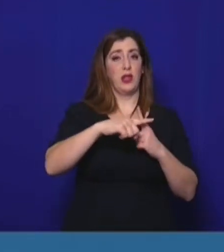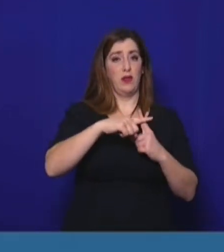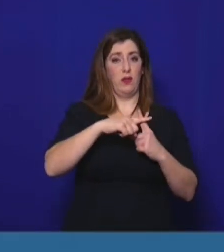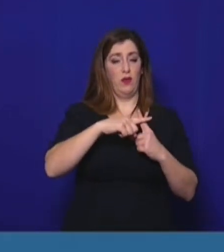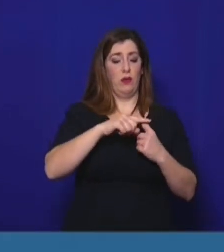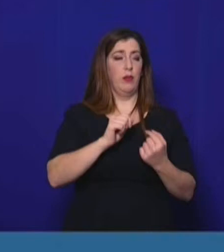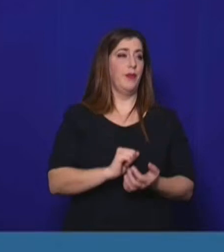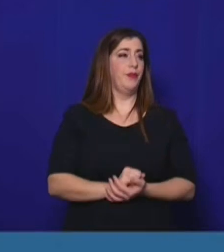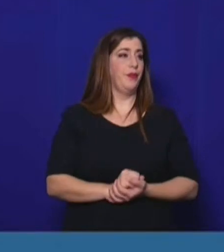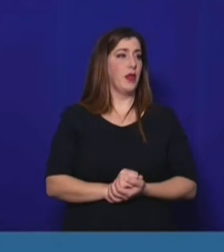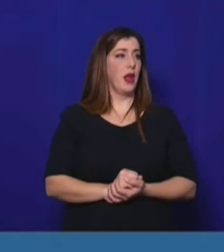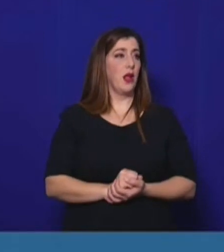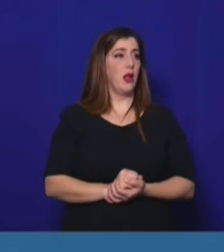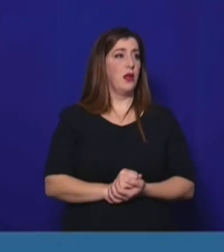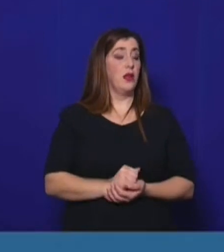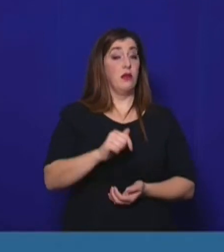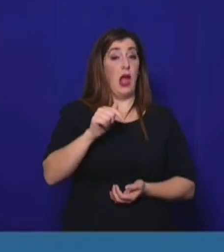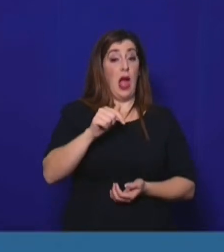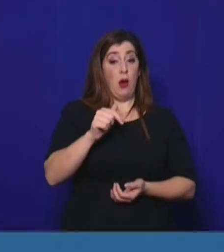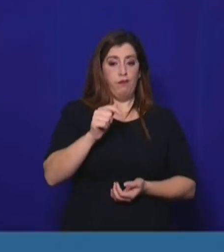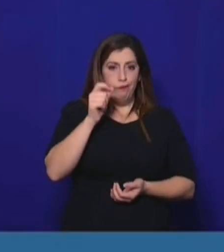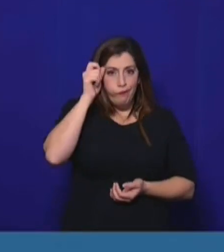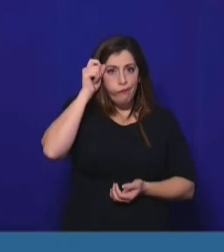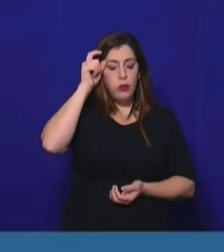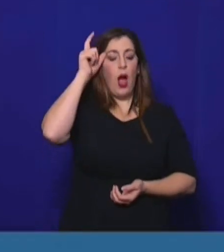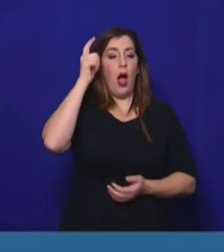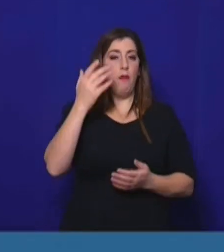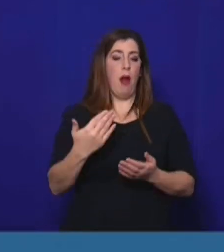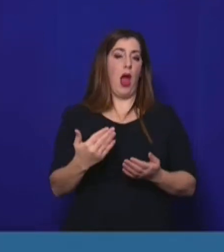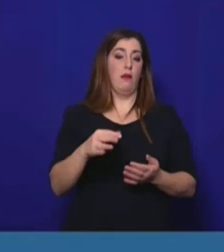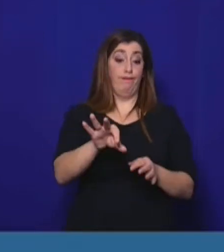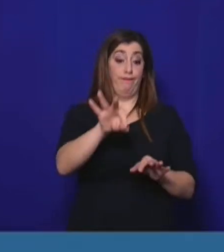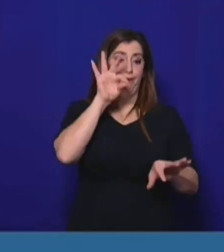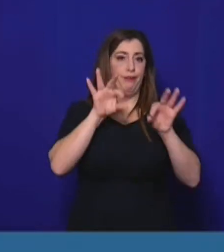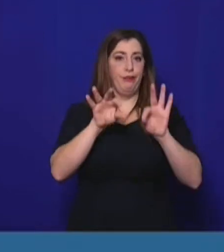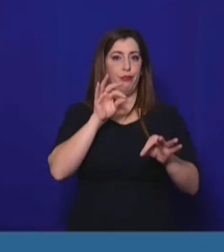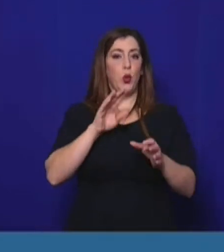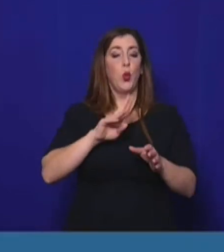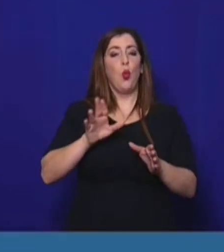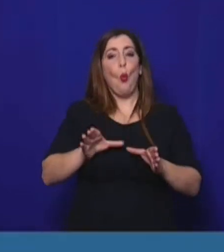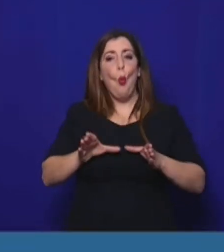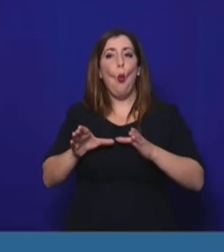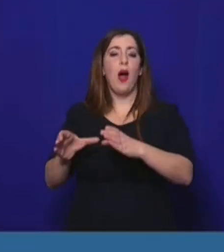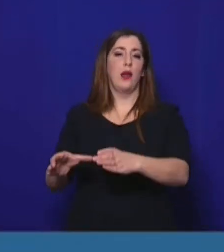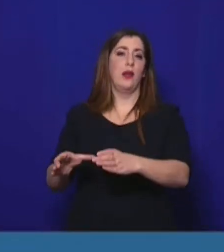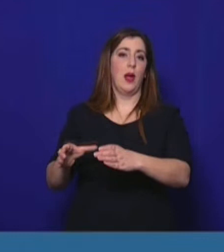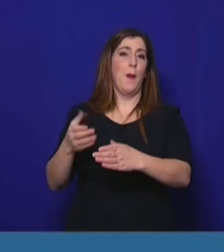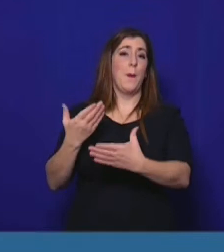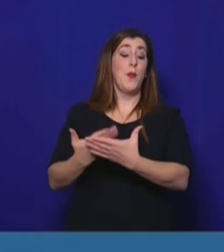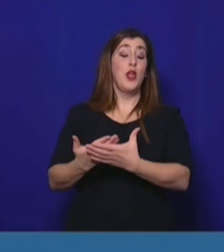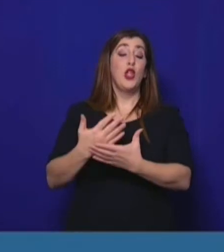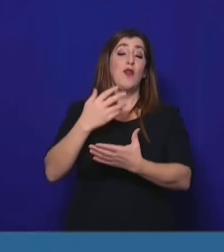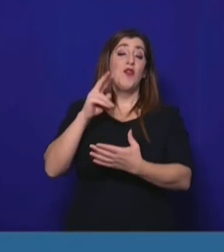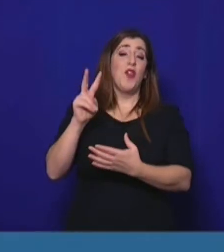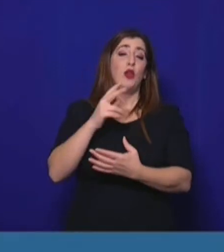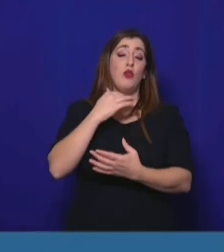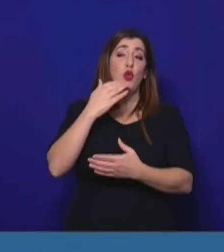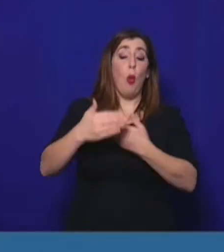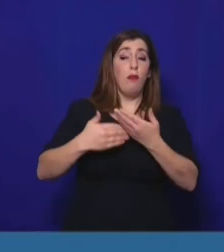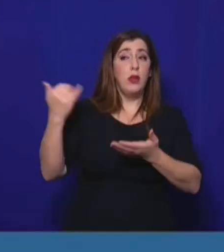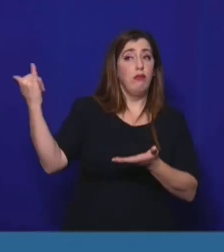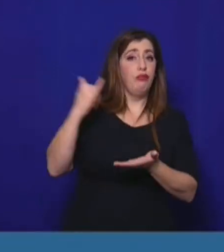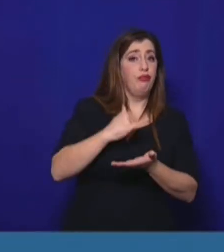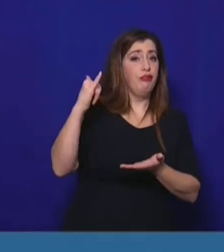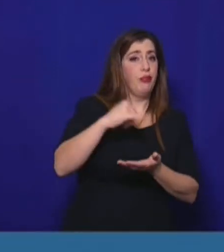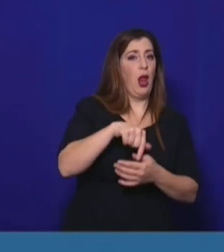kollha każijiet li qbadnihom u dawn ikunu qegħdin f'kwarantina u evitajna li kellna iktar importazzjoni minn barra minn